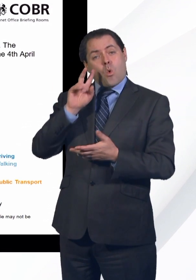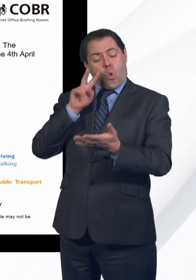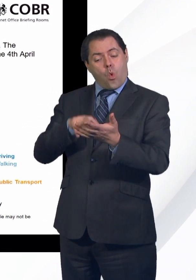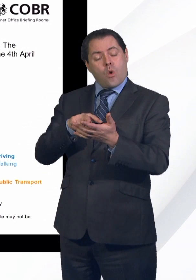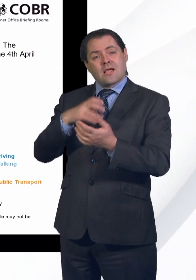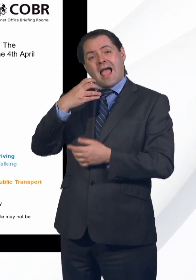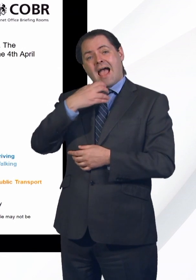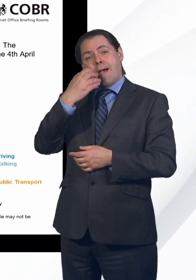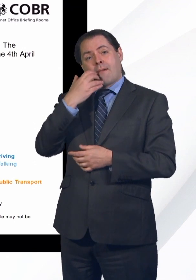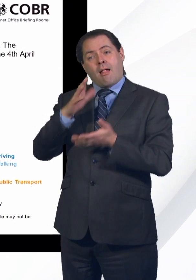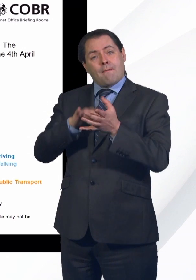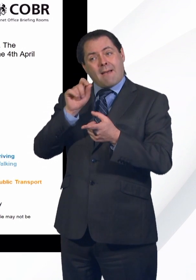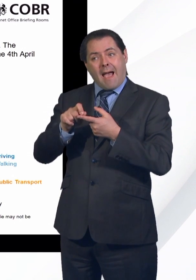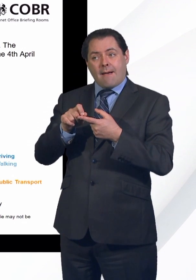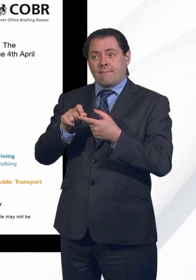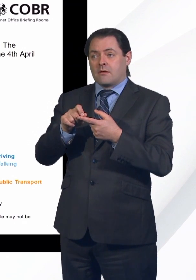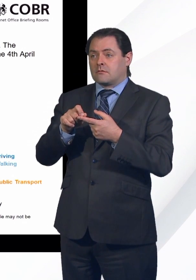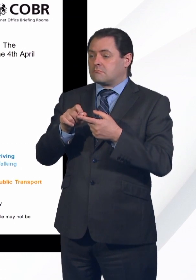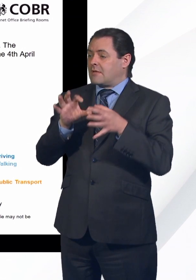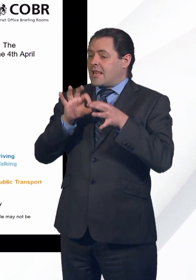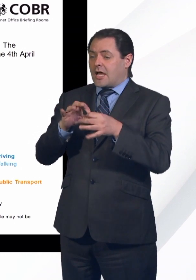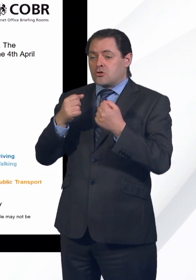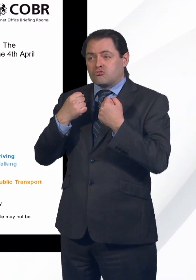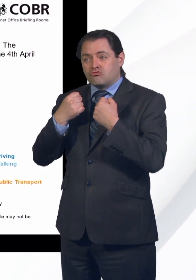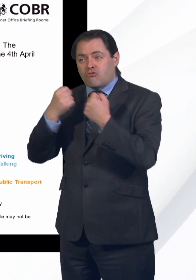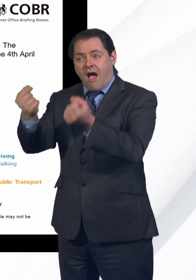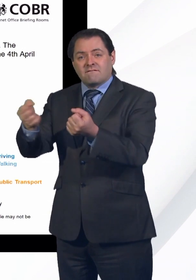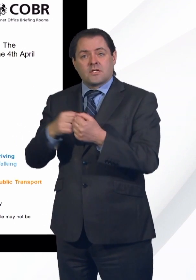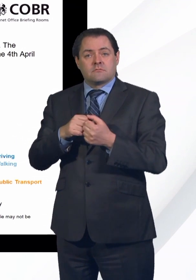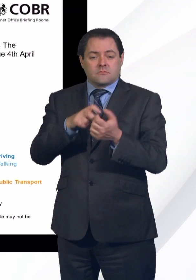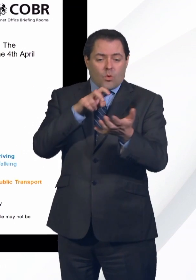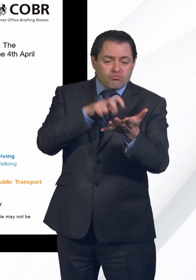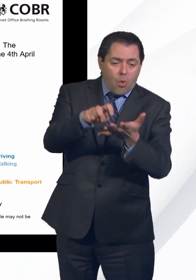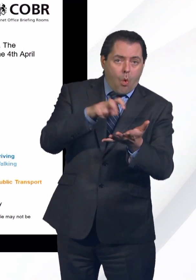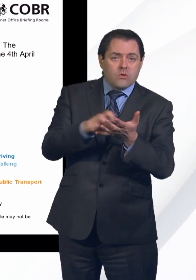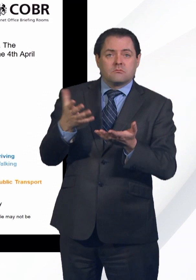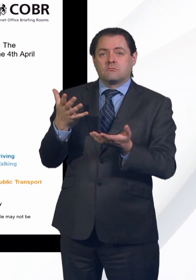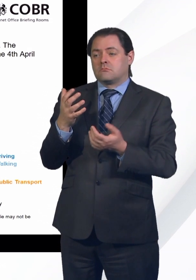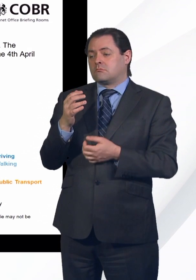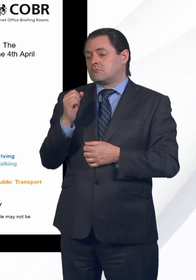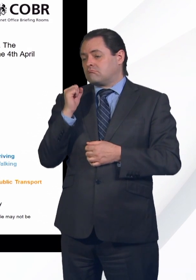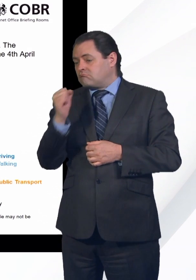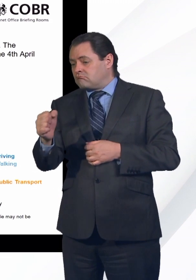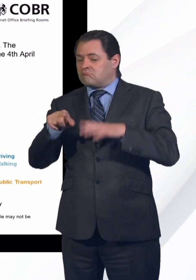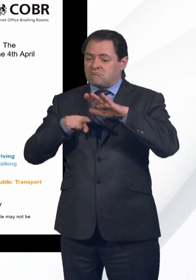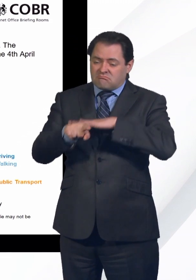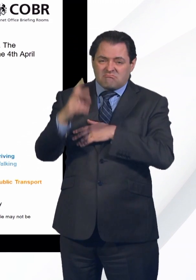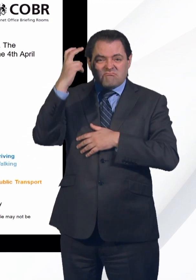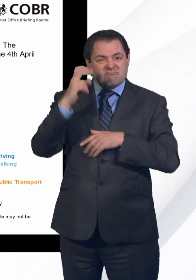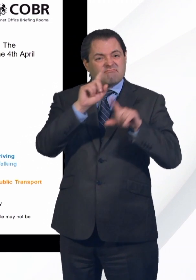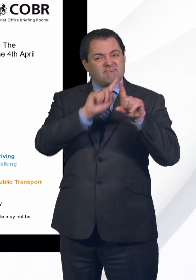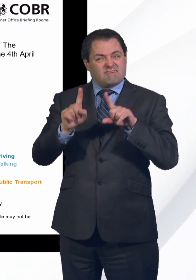for directions over driving, over walking routes, or over using public transport.